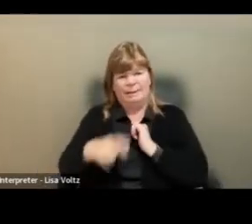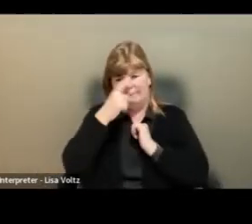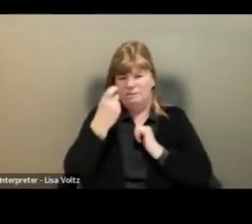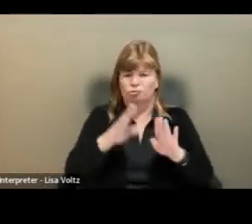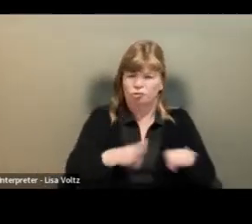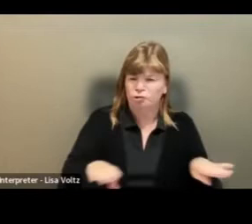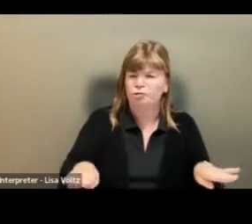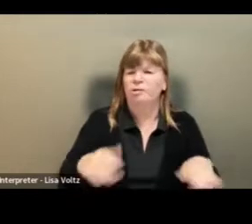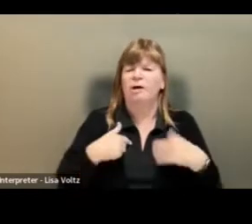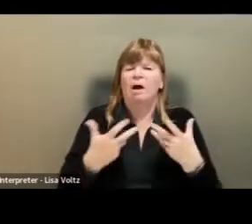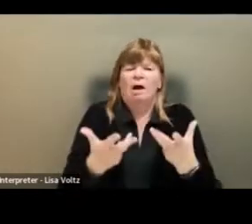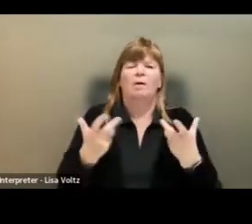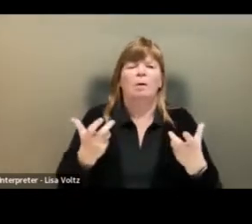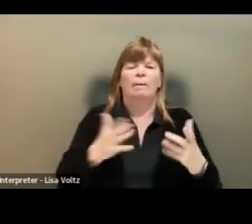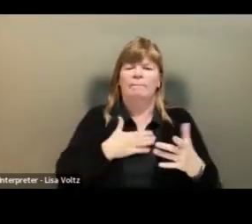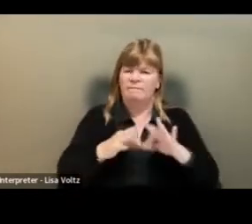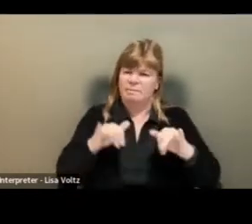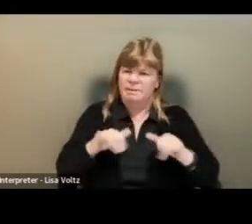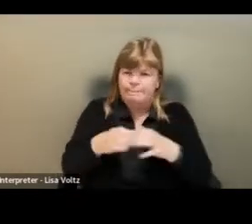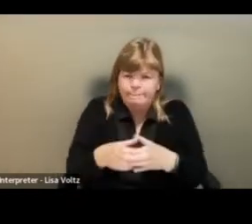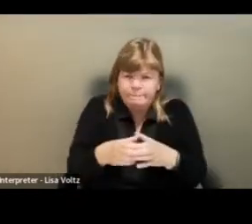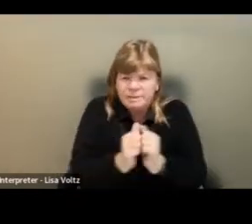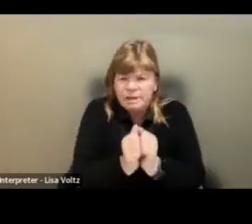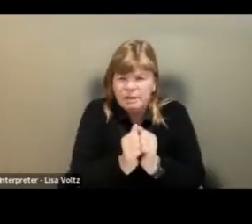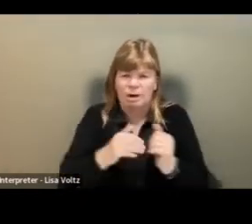family together. I had stability. And